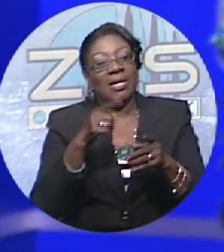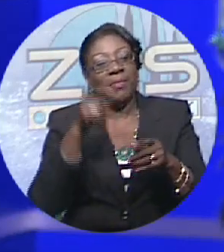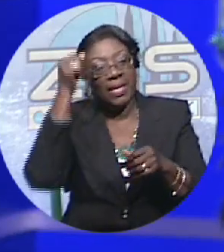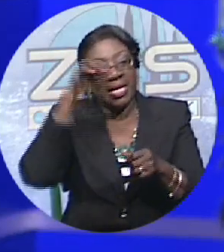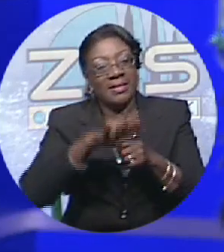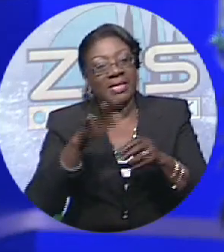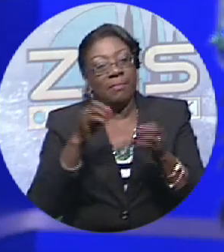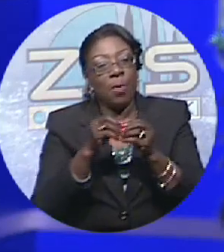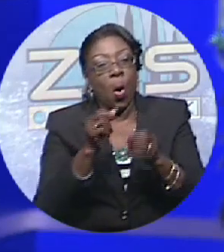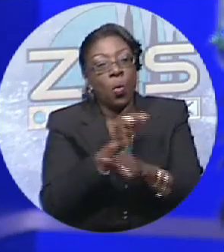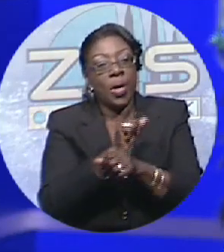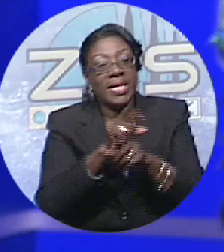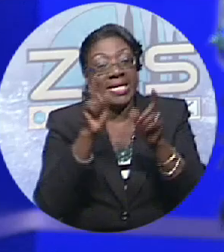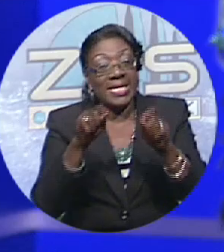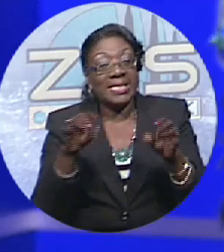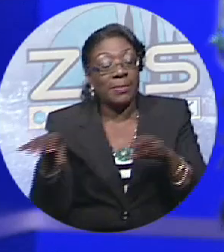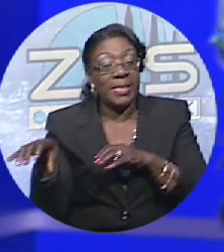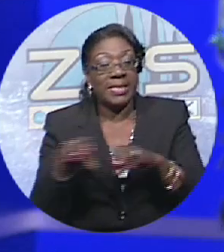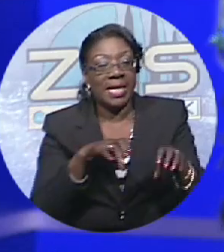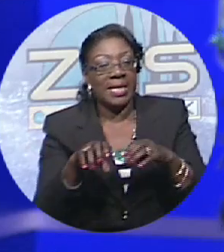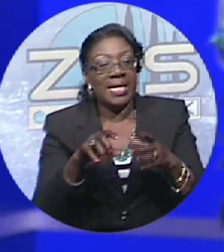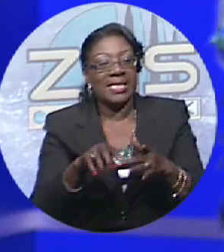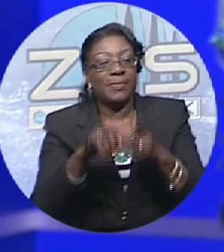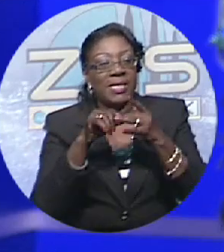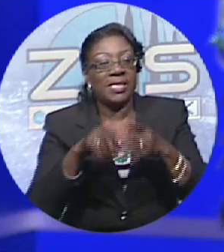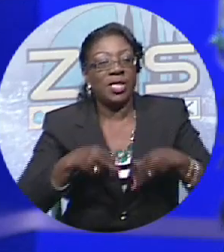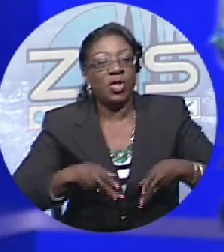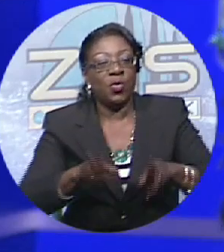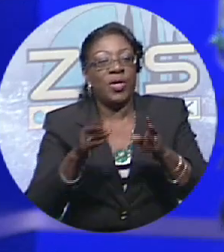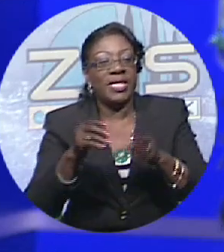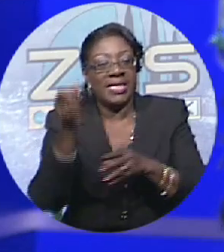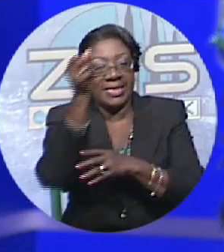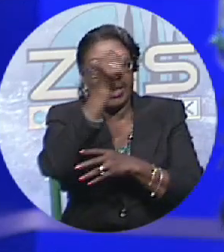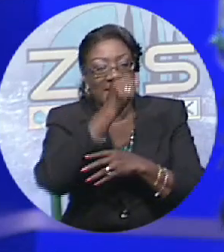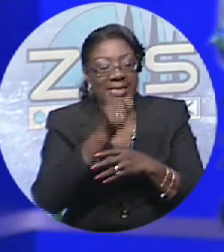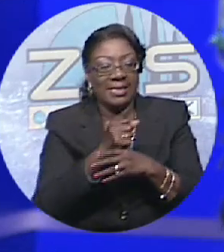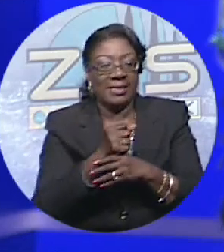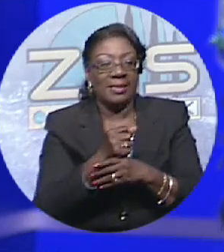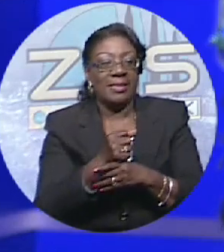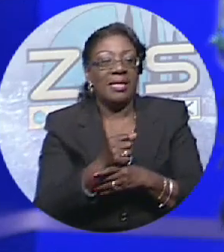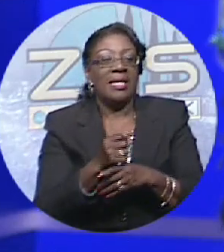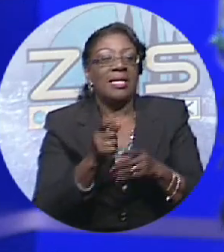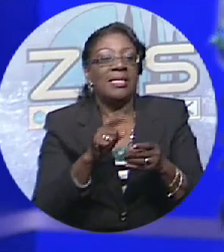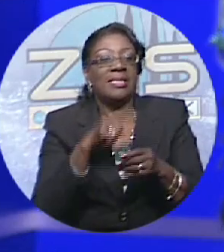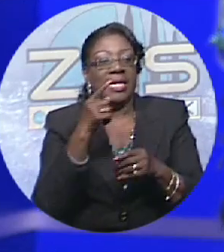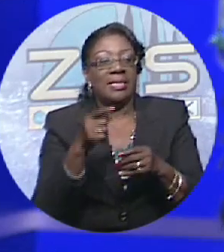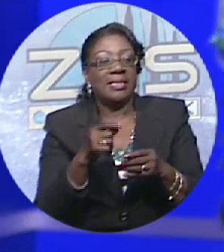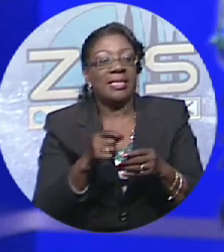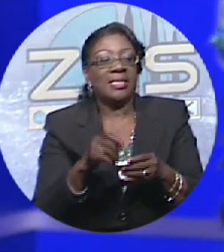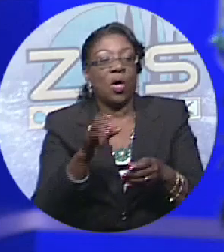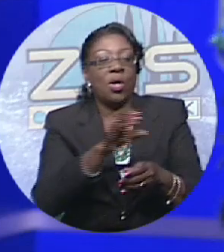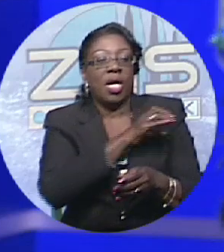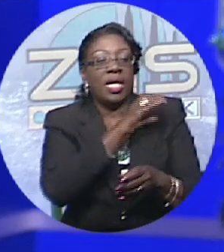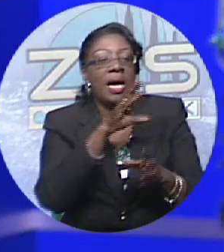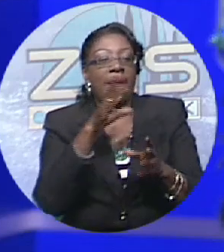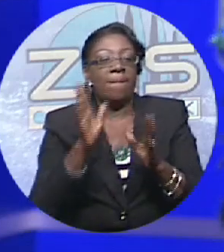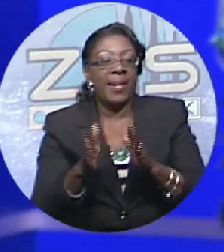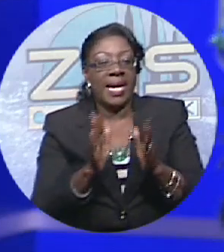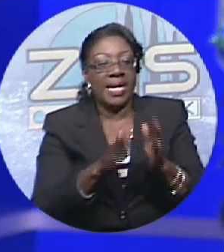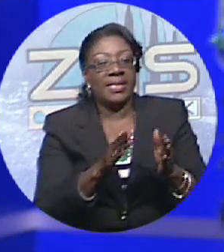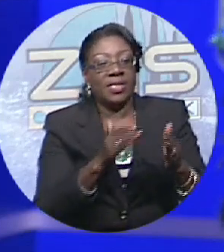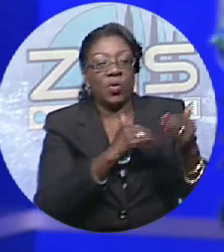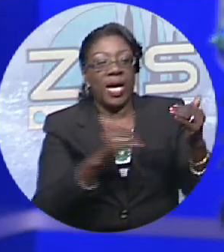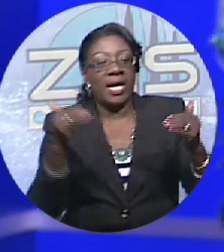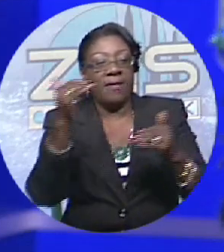more work needs to be done, especially during this peak season. Our Jonathan Benson tells us just how Cunningham plans to elevate the